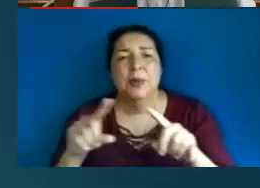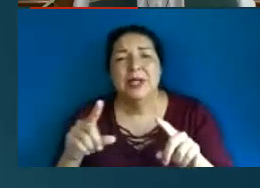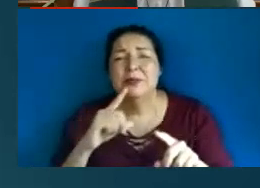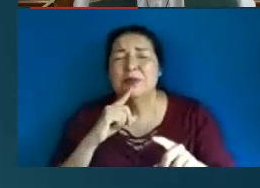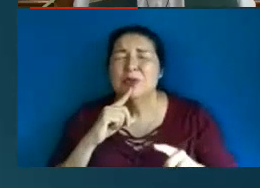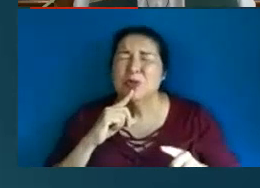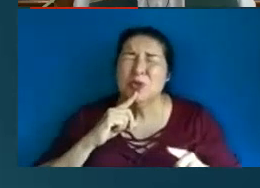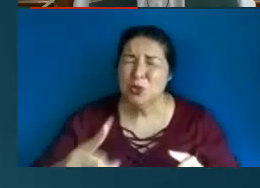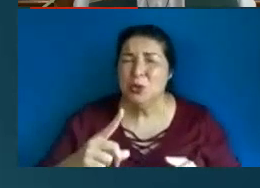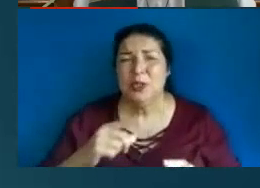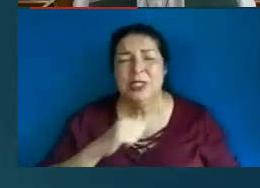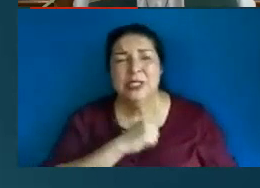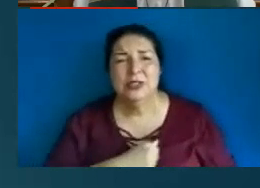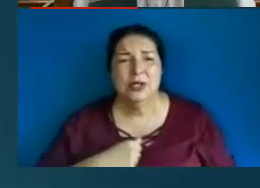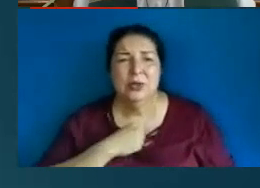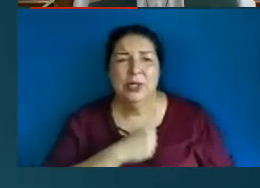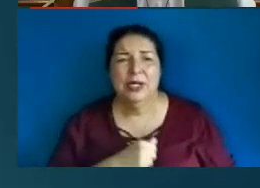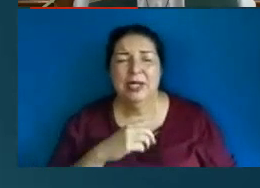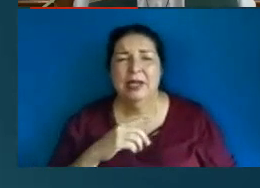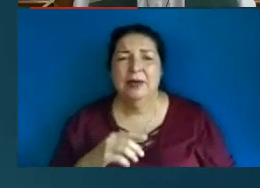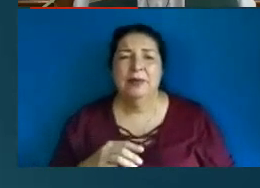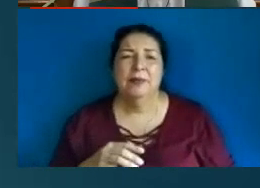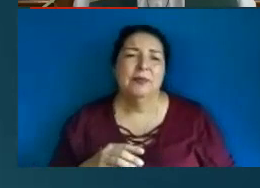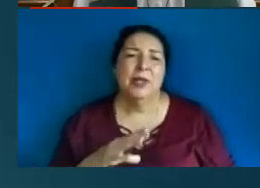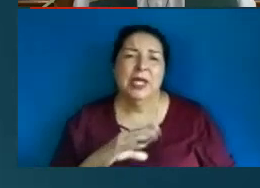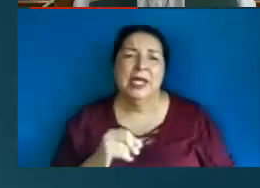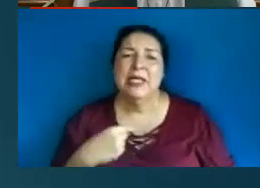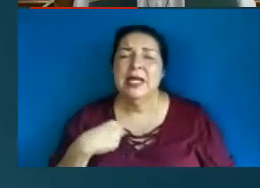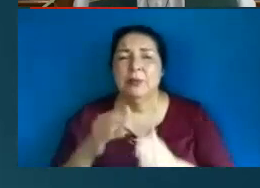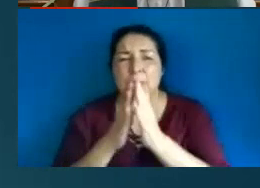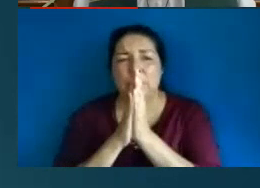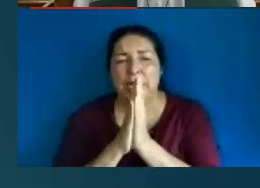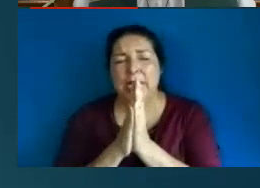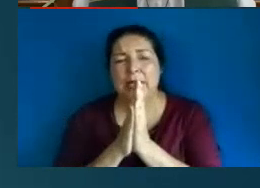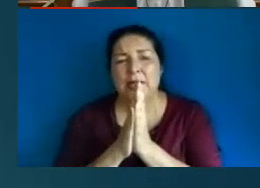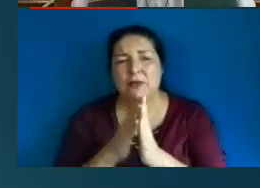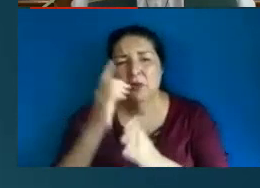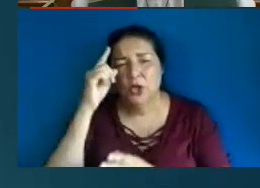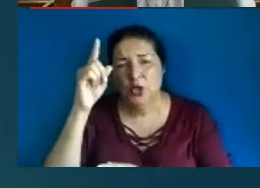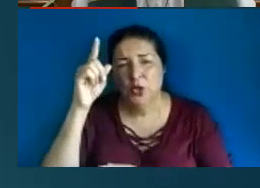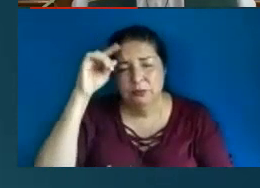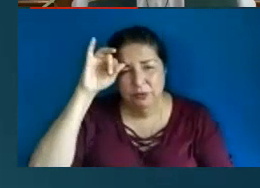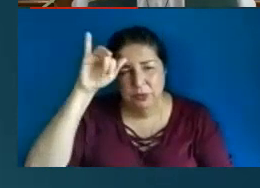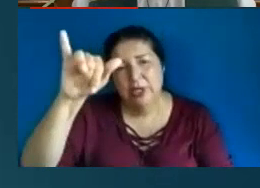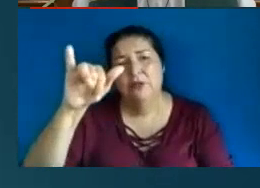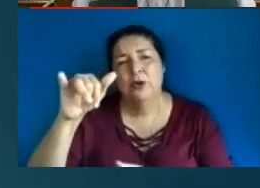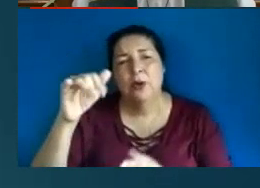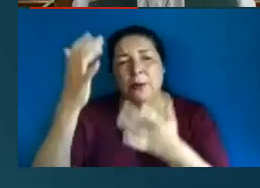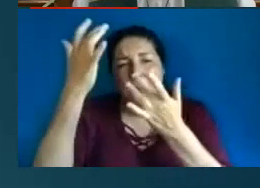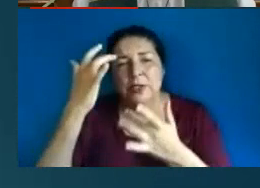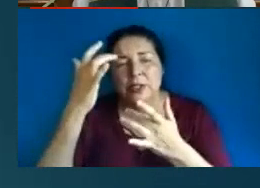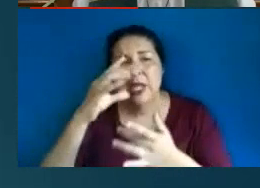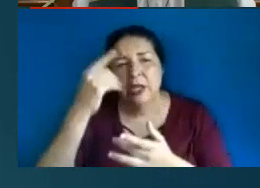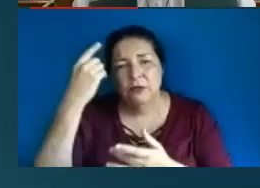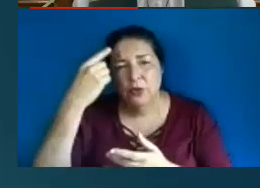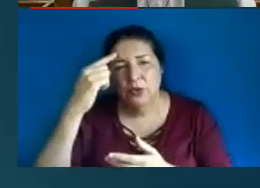am heartily sorry for them, and I sincerely repent of them. And I pray you of your boundless mercy, and for the sake of the